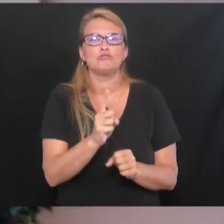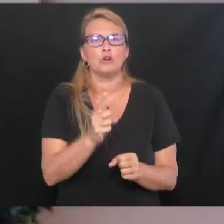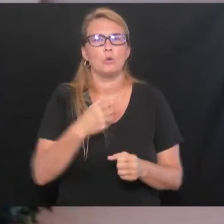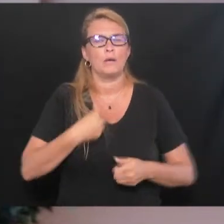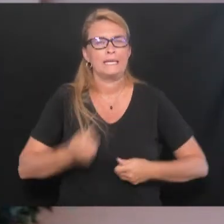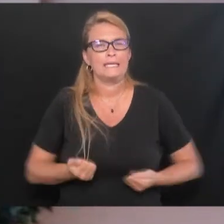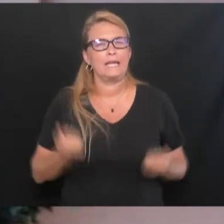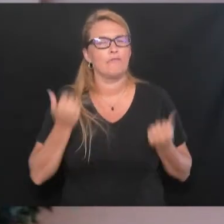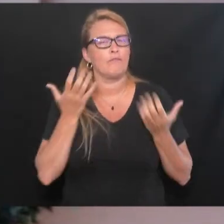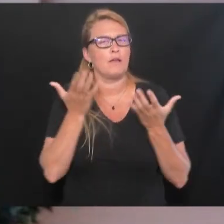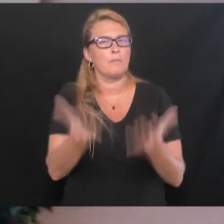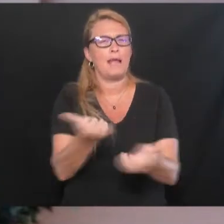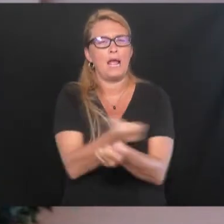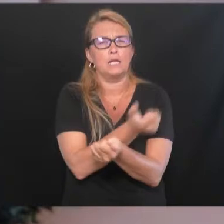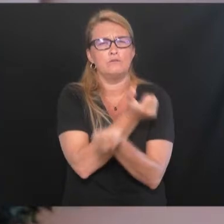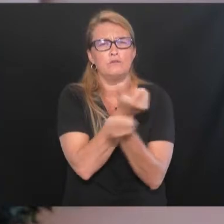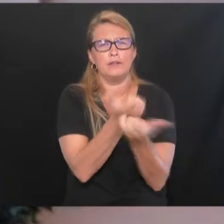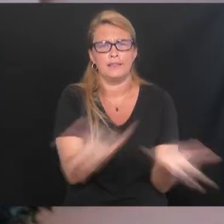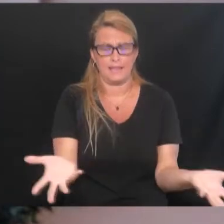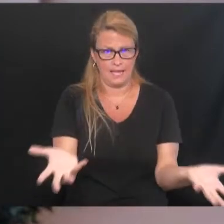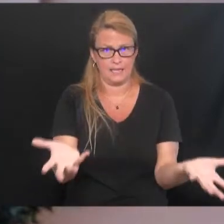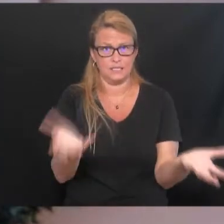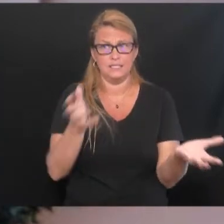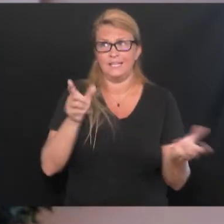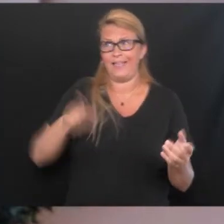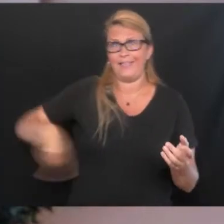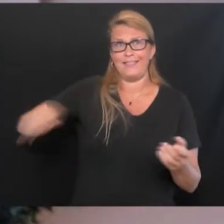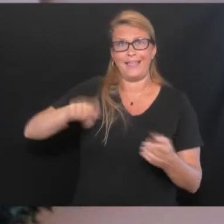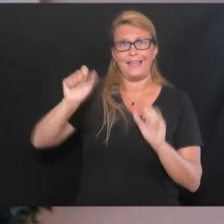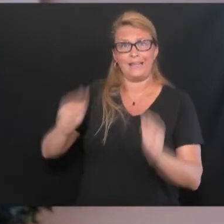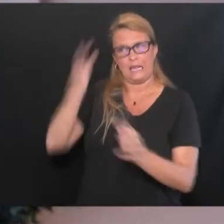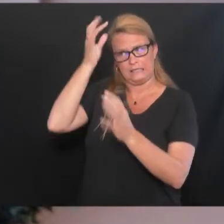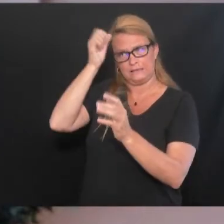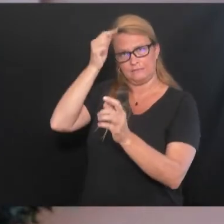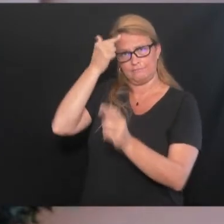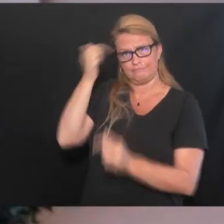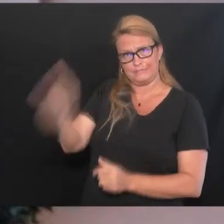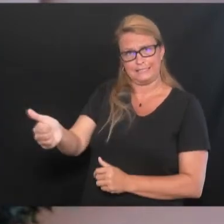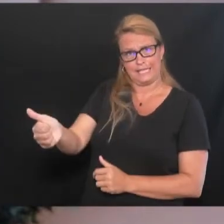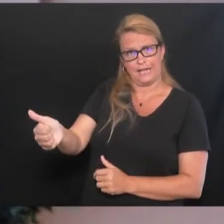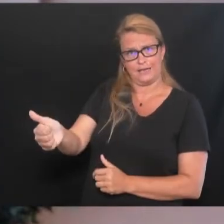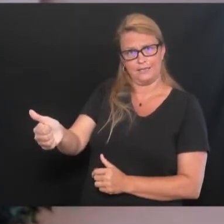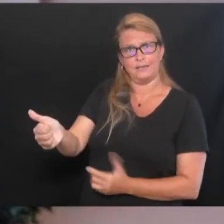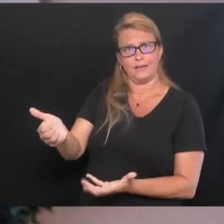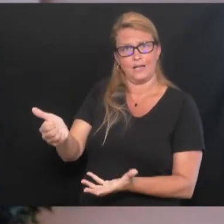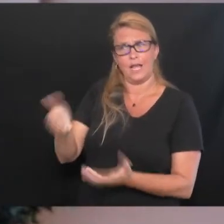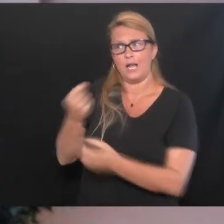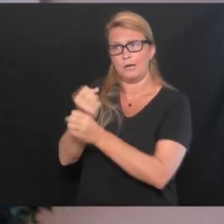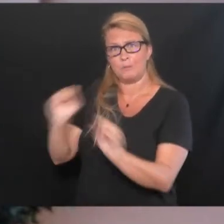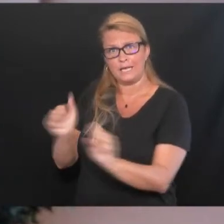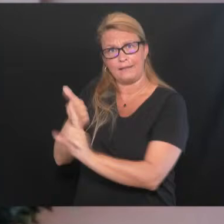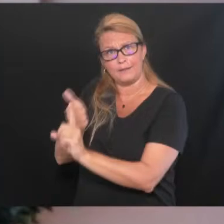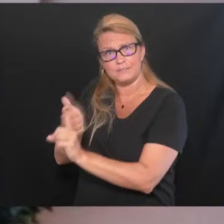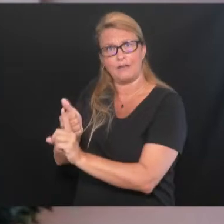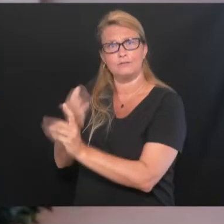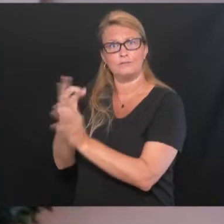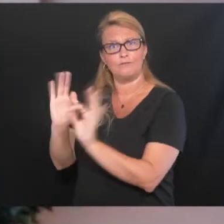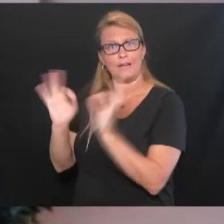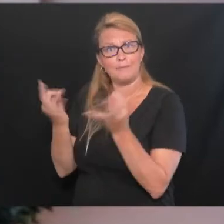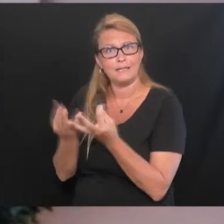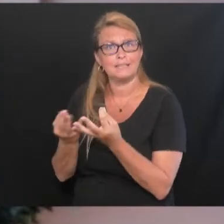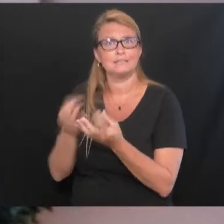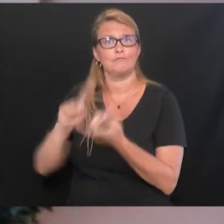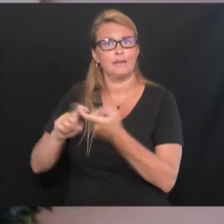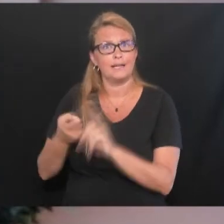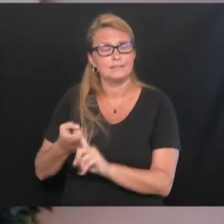best guidance and information so they can choose the best way to protect themselves and their families. And if we do that successfully and